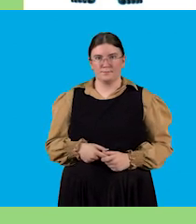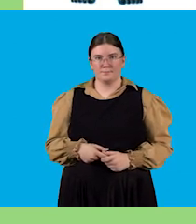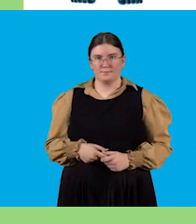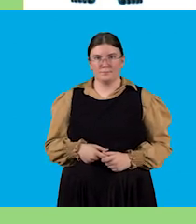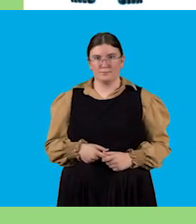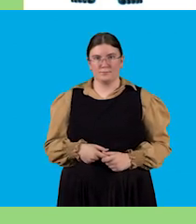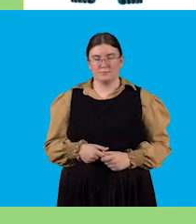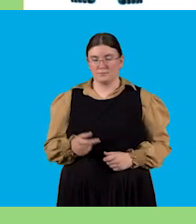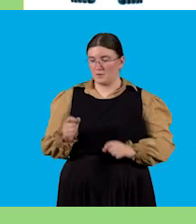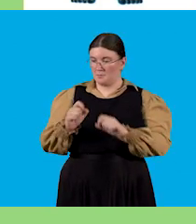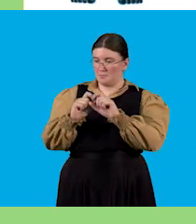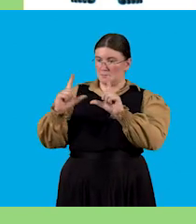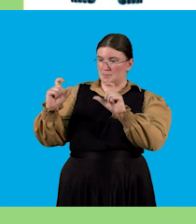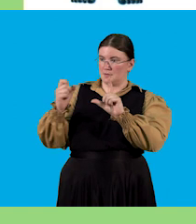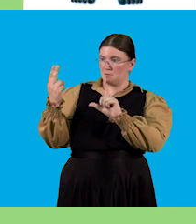And there, as we've said,